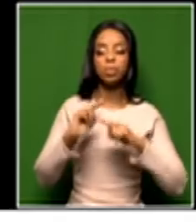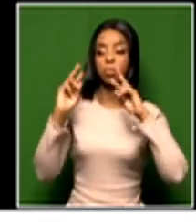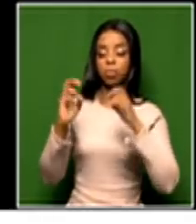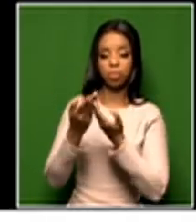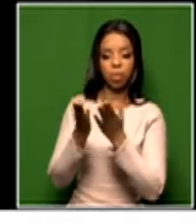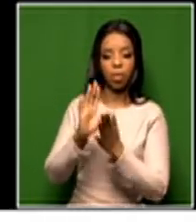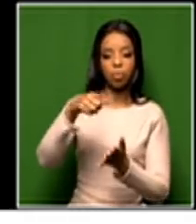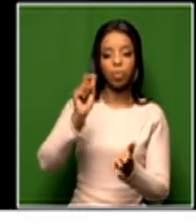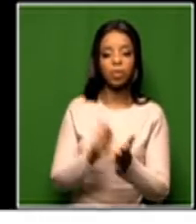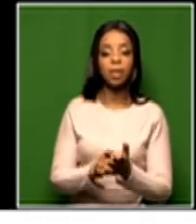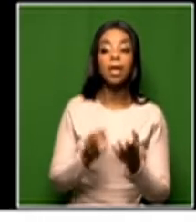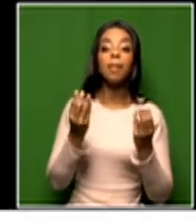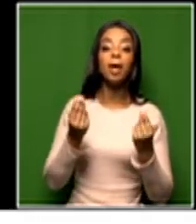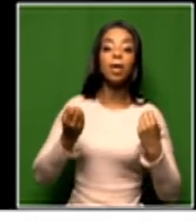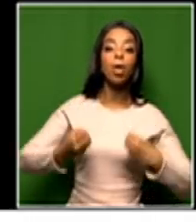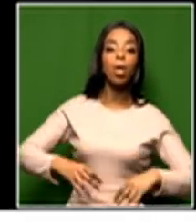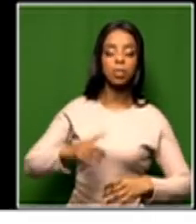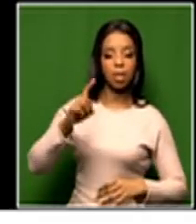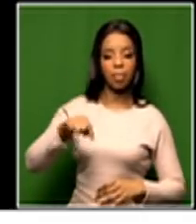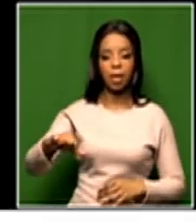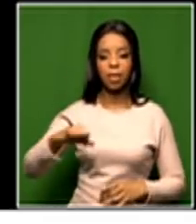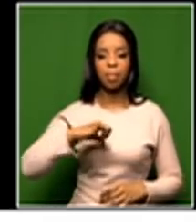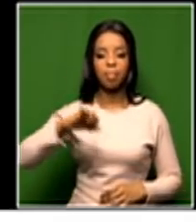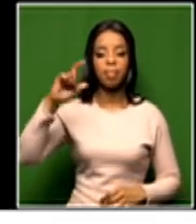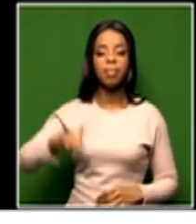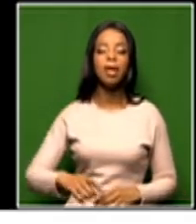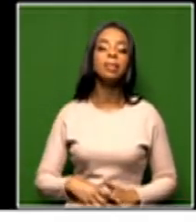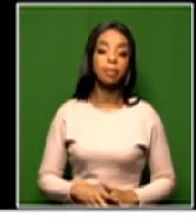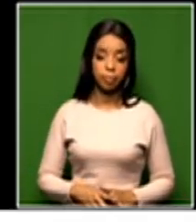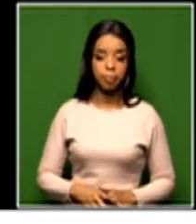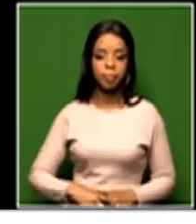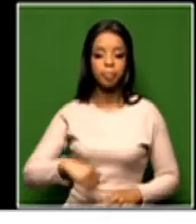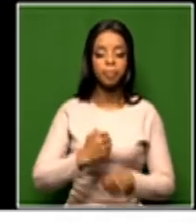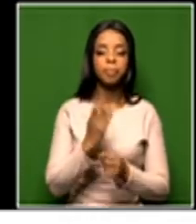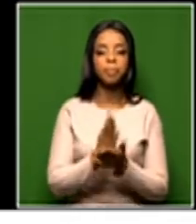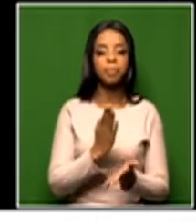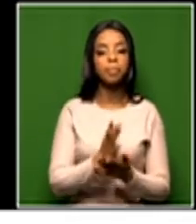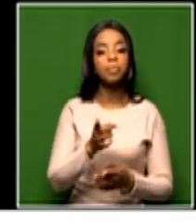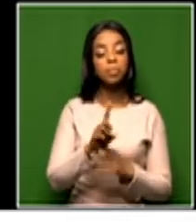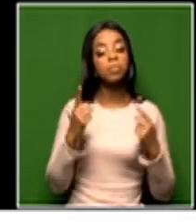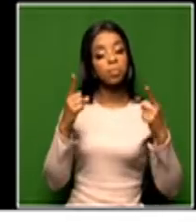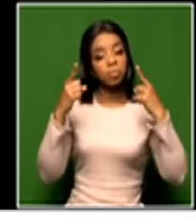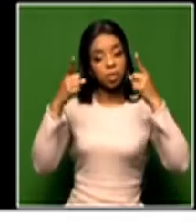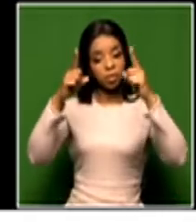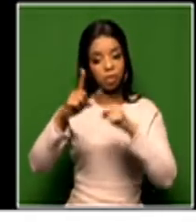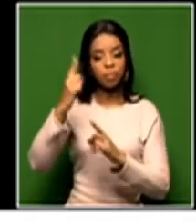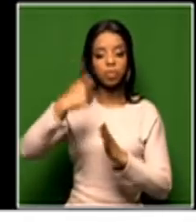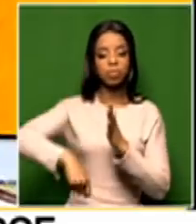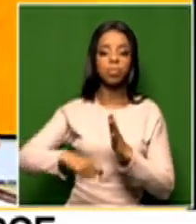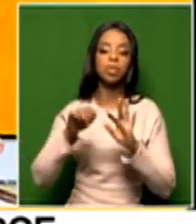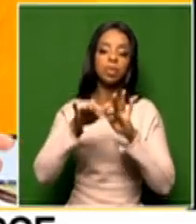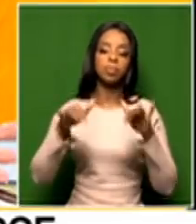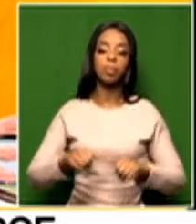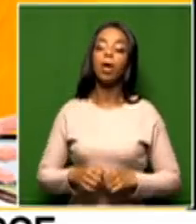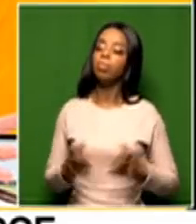recoveries of the losses the state has incurred and actually make sure that there are successful prosecutions. Well, yeah, there you go. That